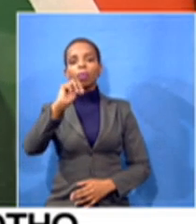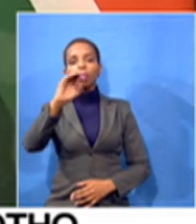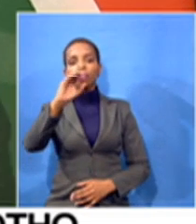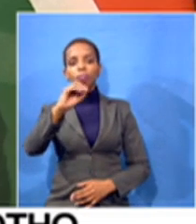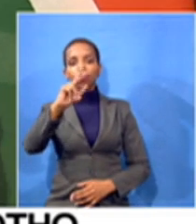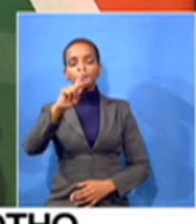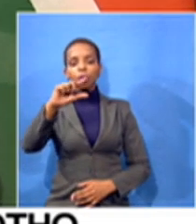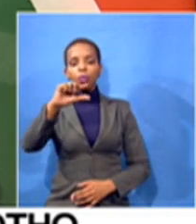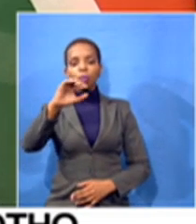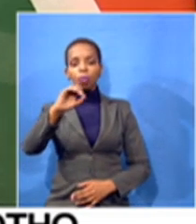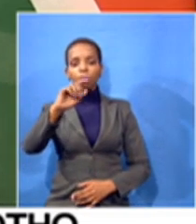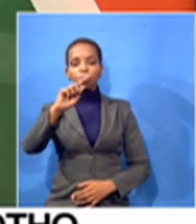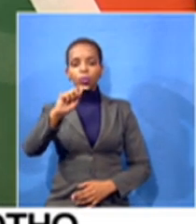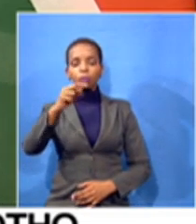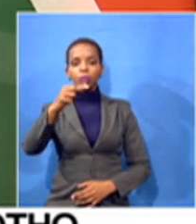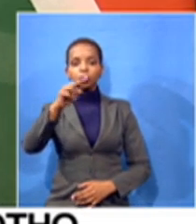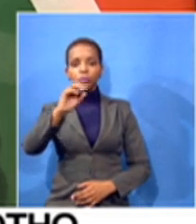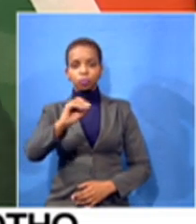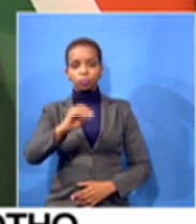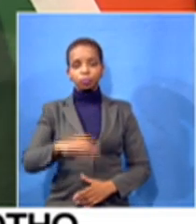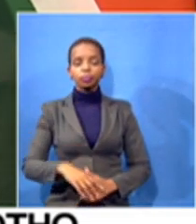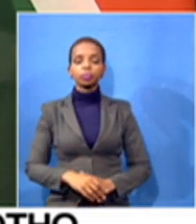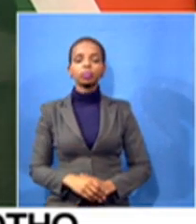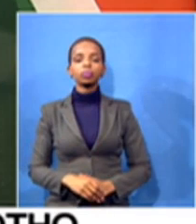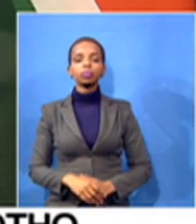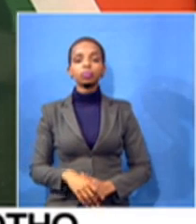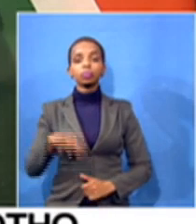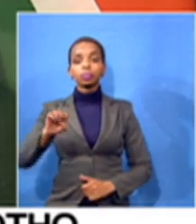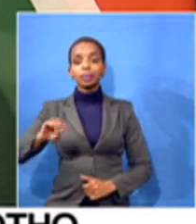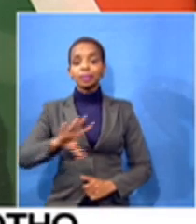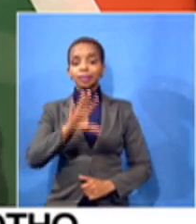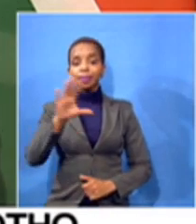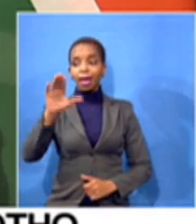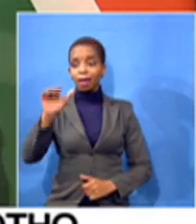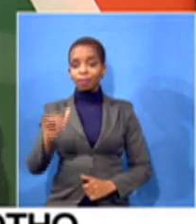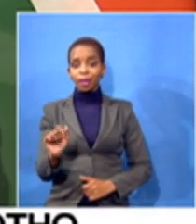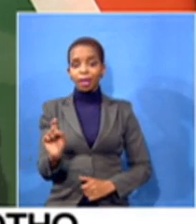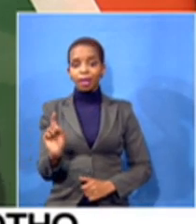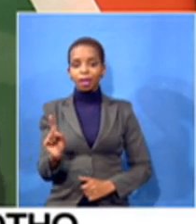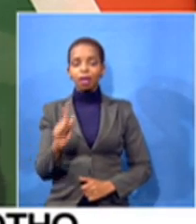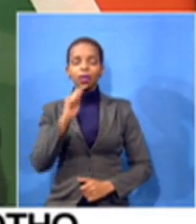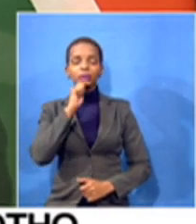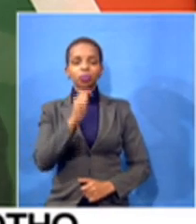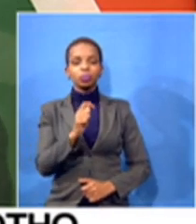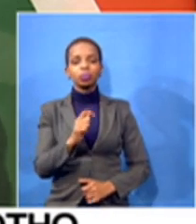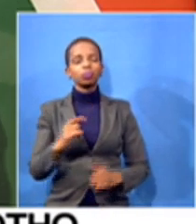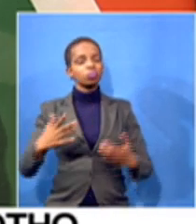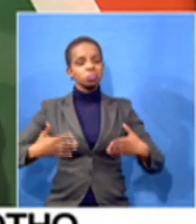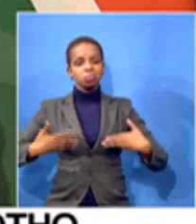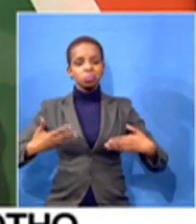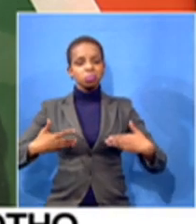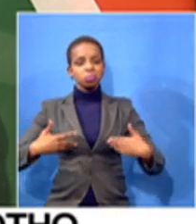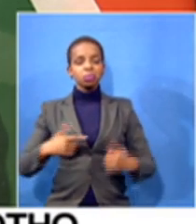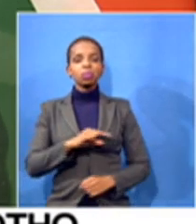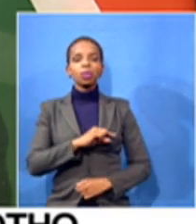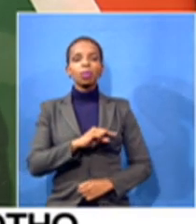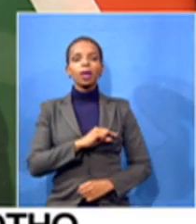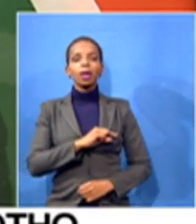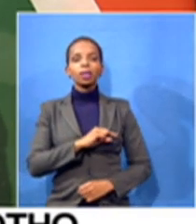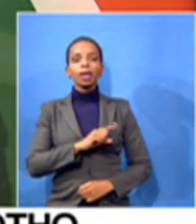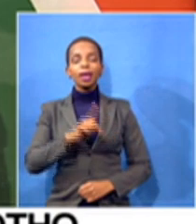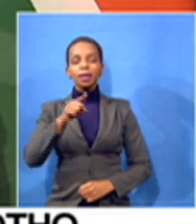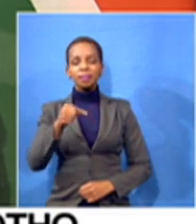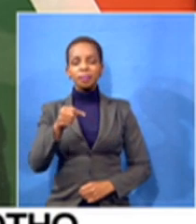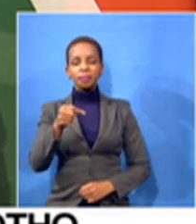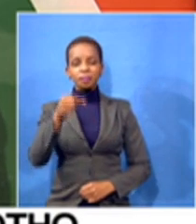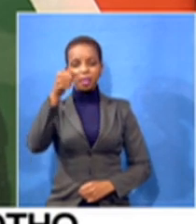We as South Africa were very pleased that their very first visit overseas was to